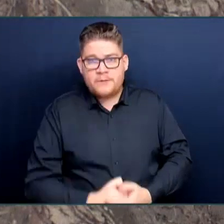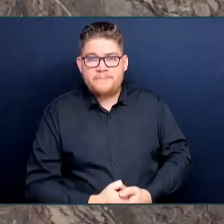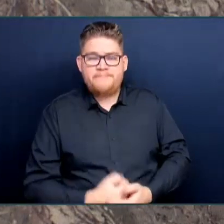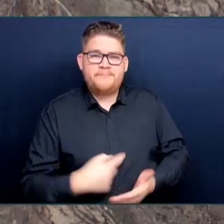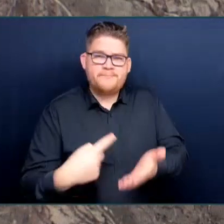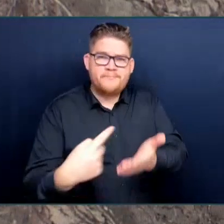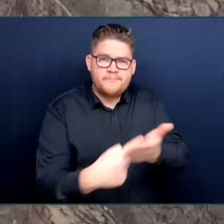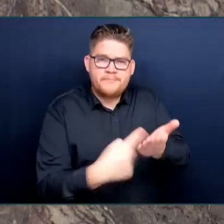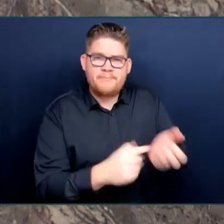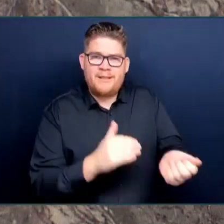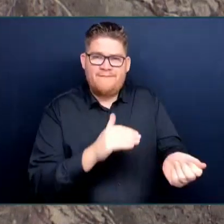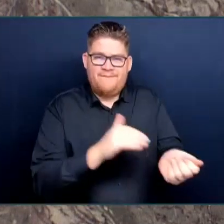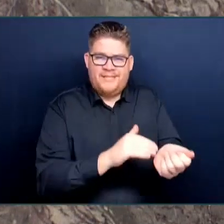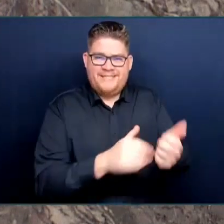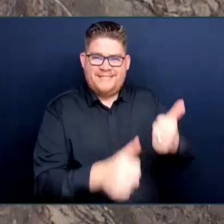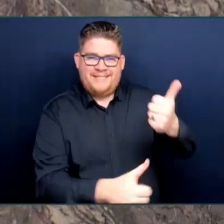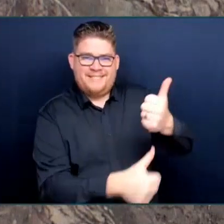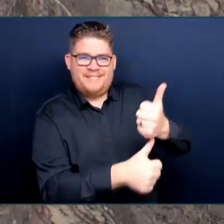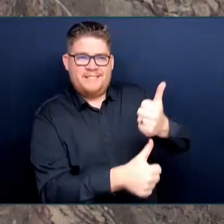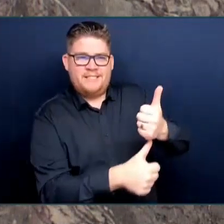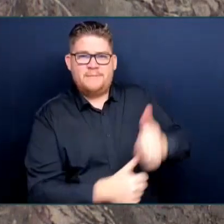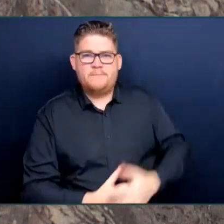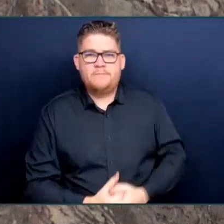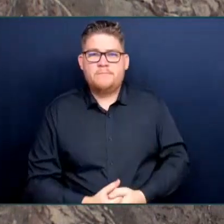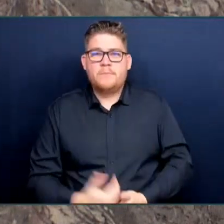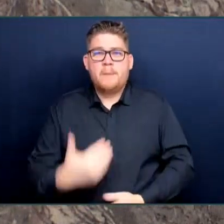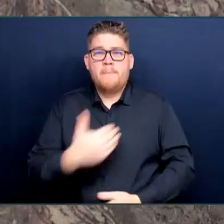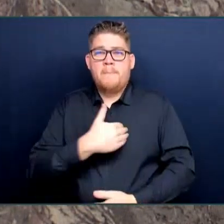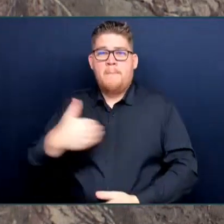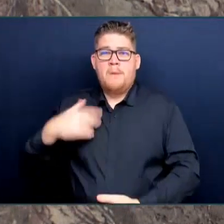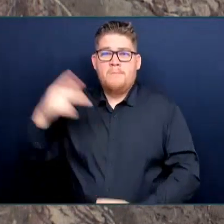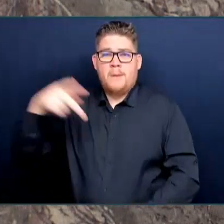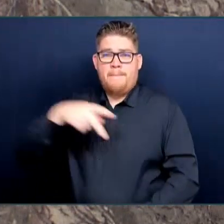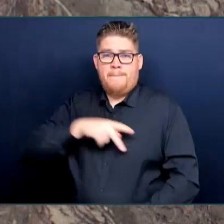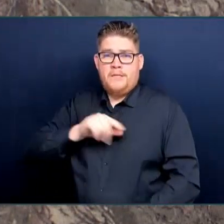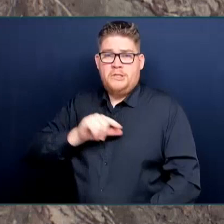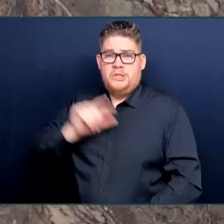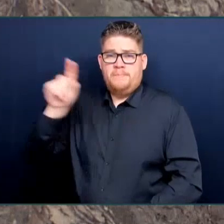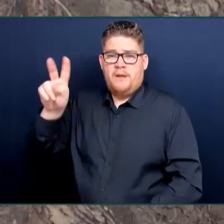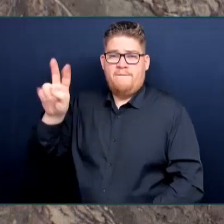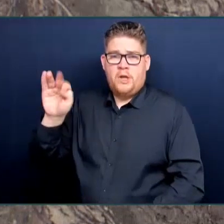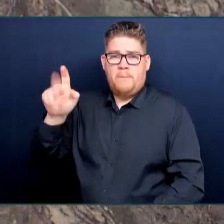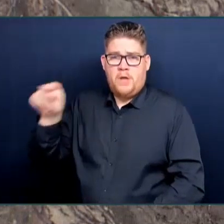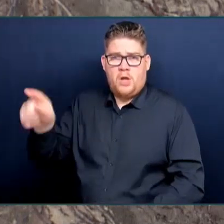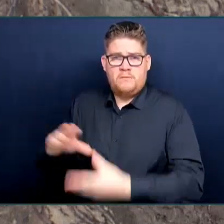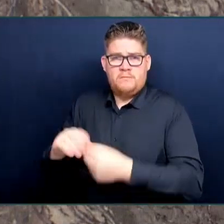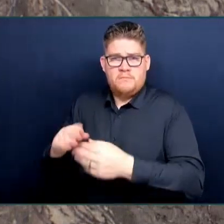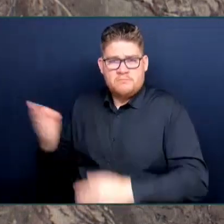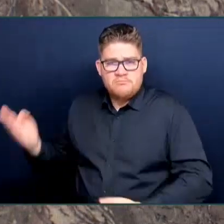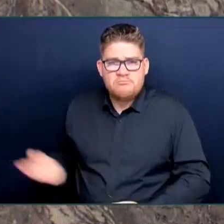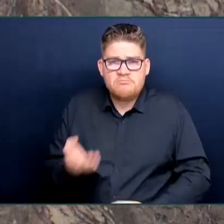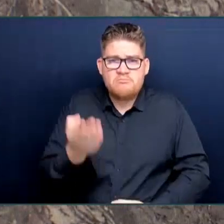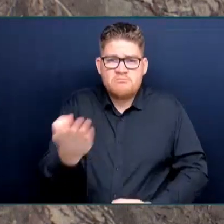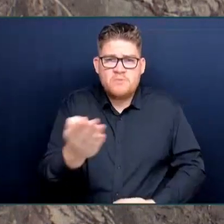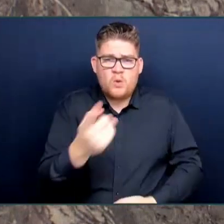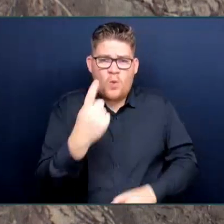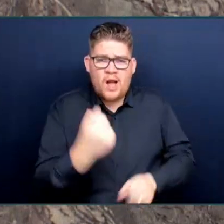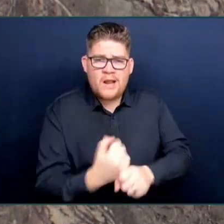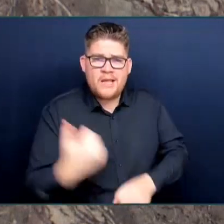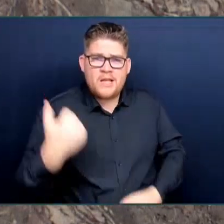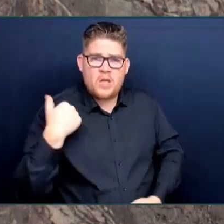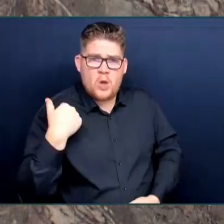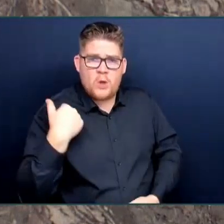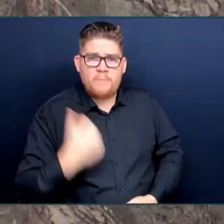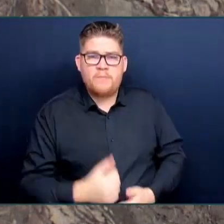member from Prince George Valemont raised this with the minister about a year ago, and the minister said that he would look at it. And I